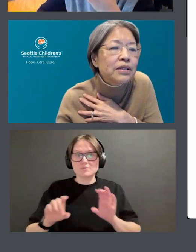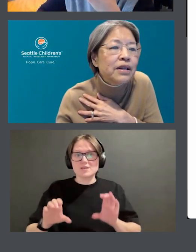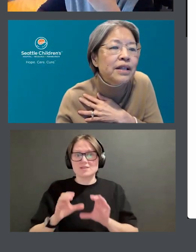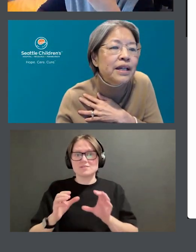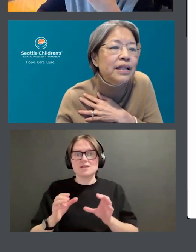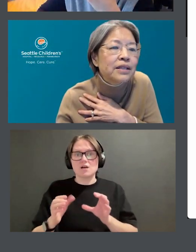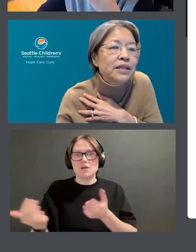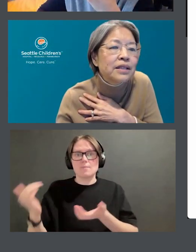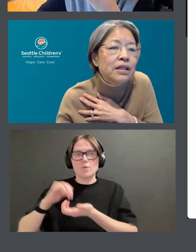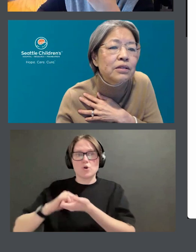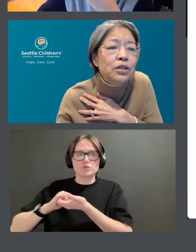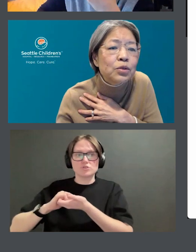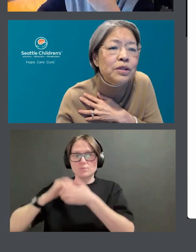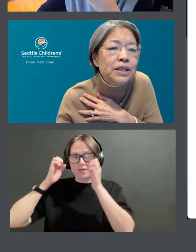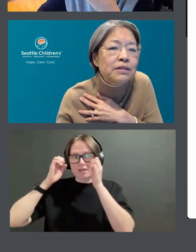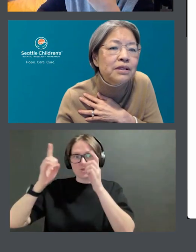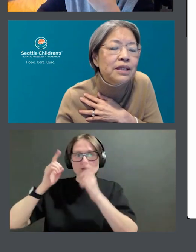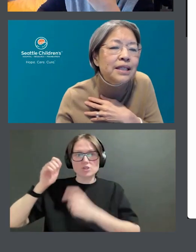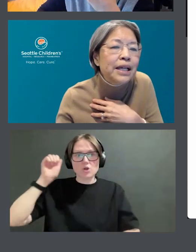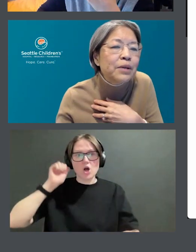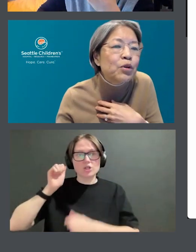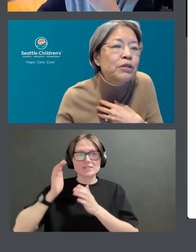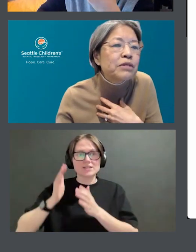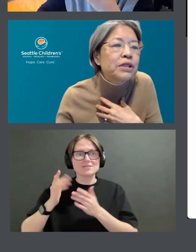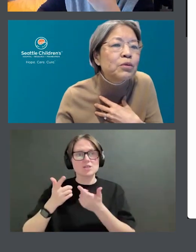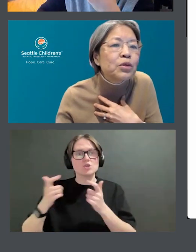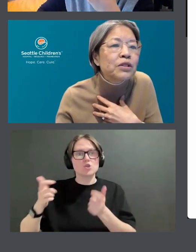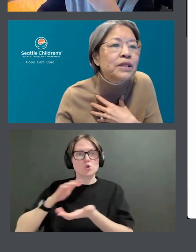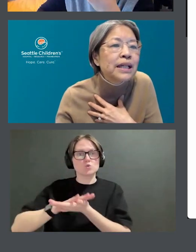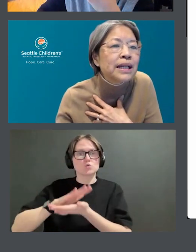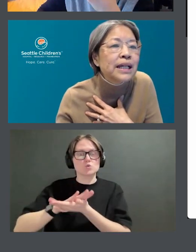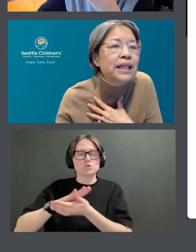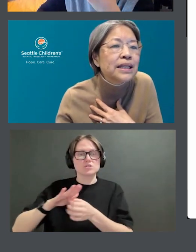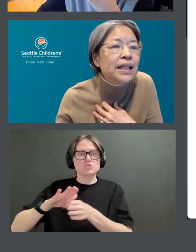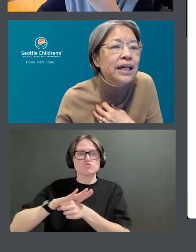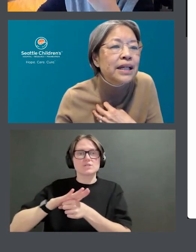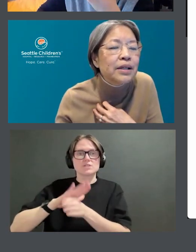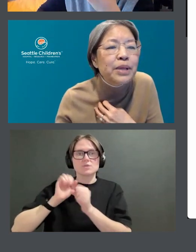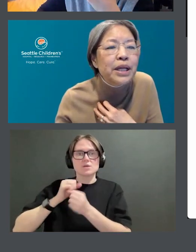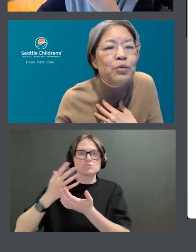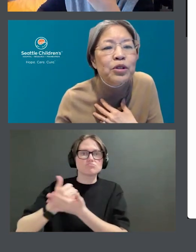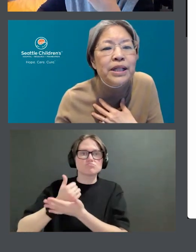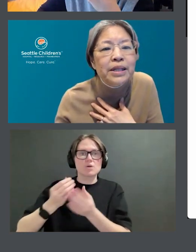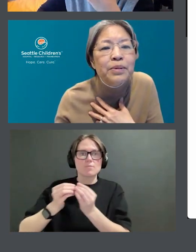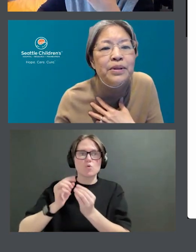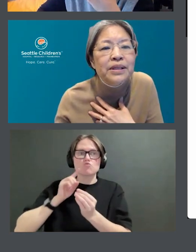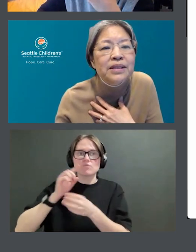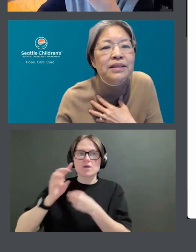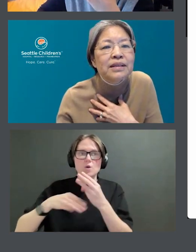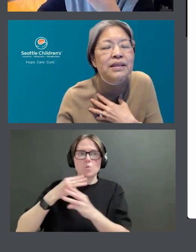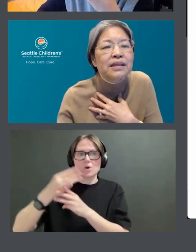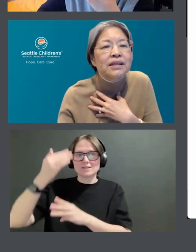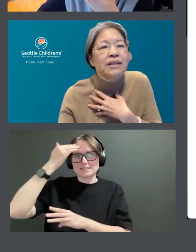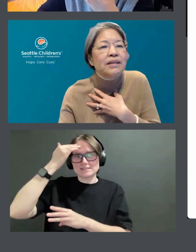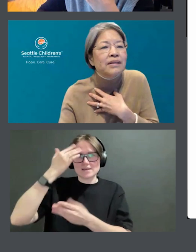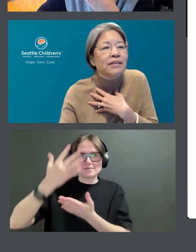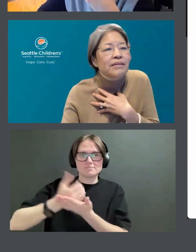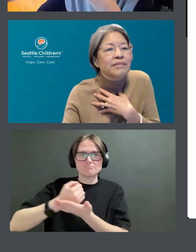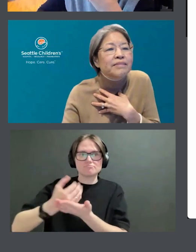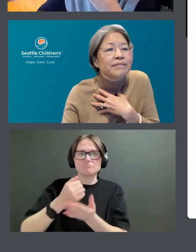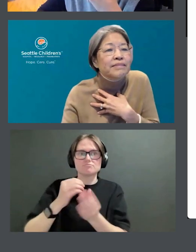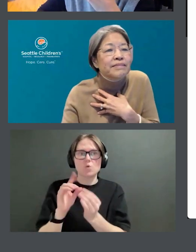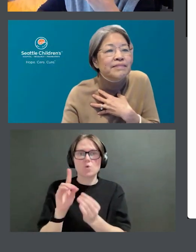with educational audiologists in large school districts to gain more real-world insight and obtain more data points?